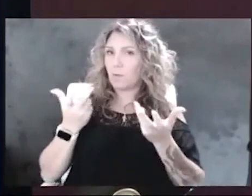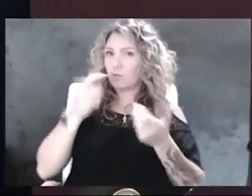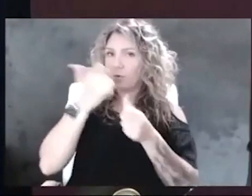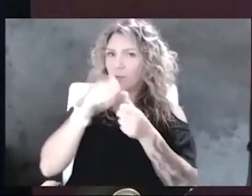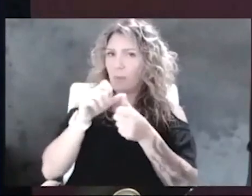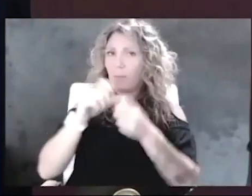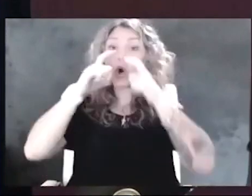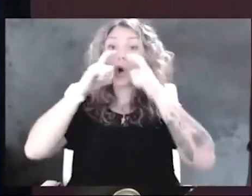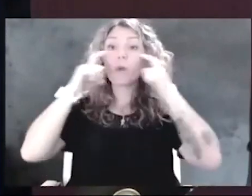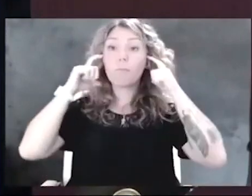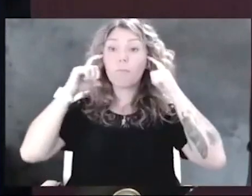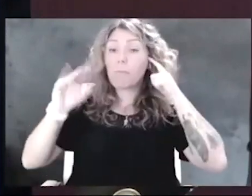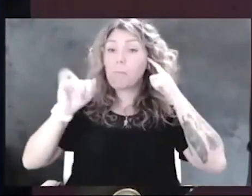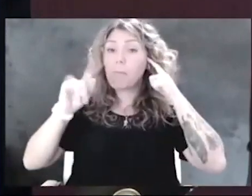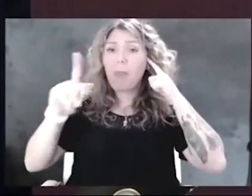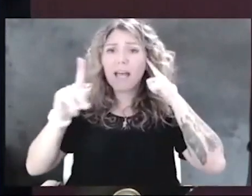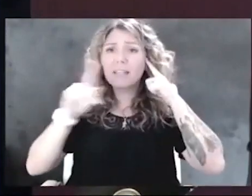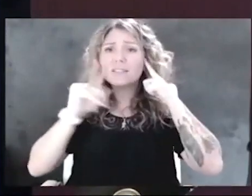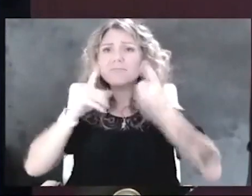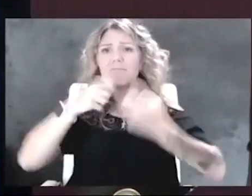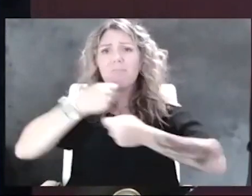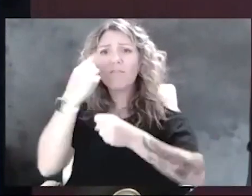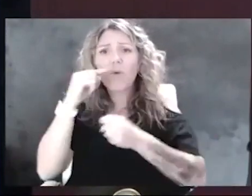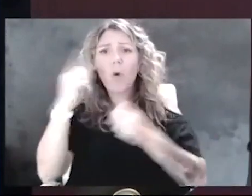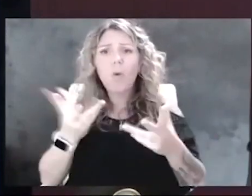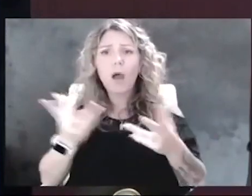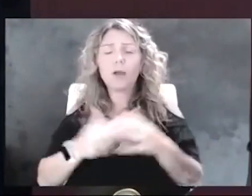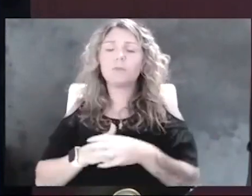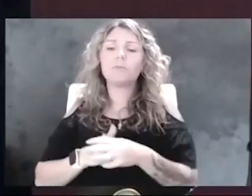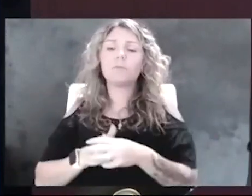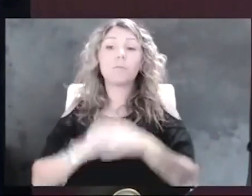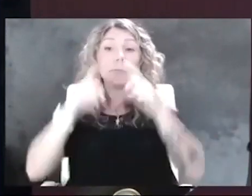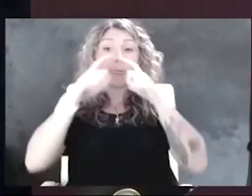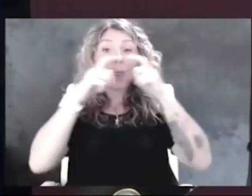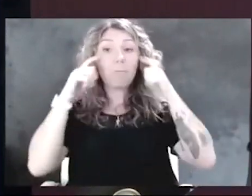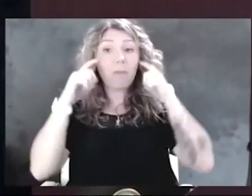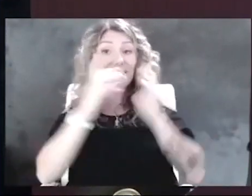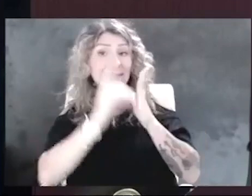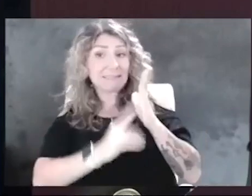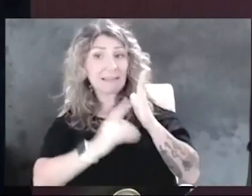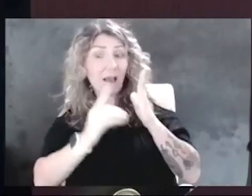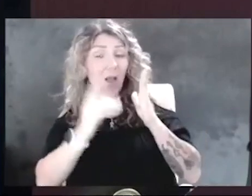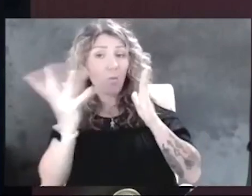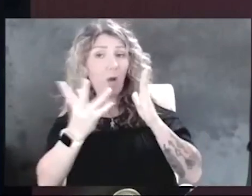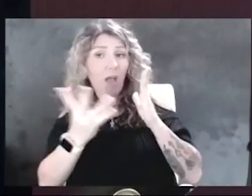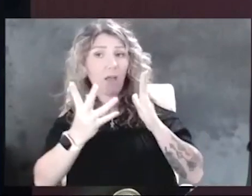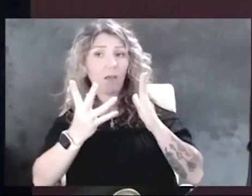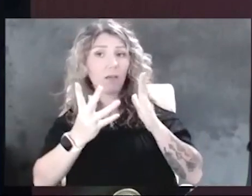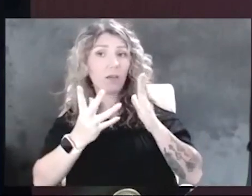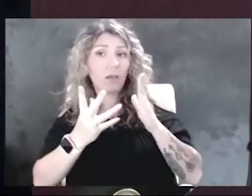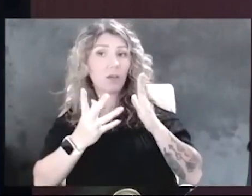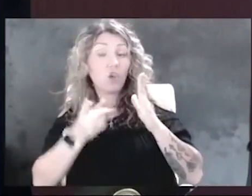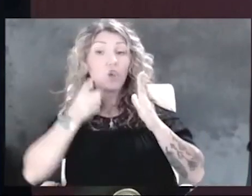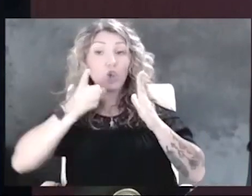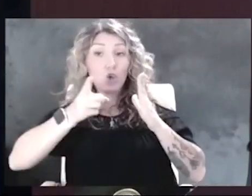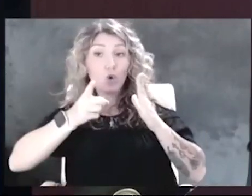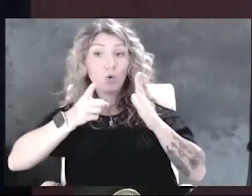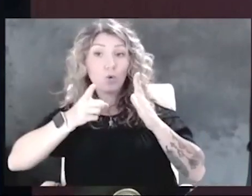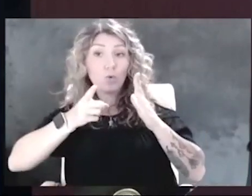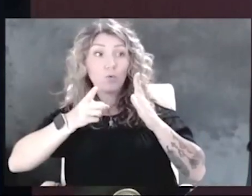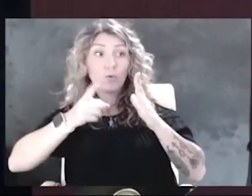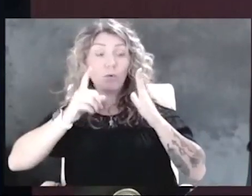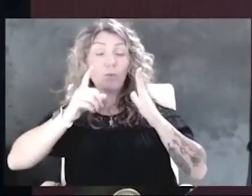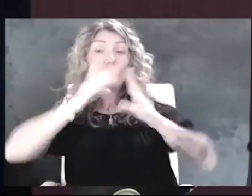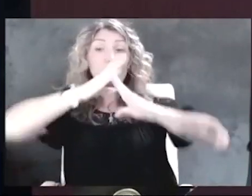to do. Masks are designed to prevent you from giving disease to someone